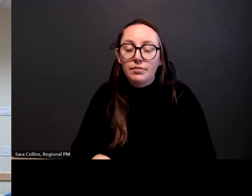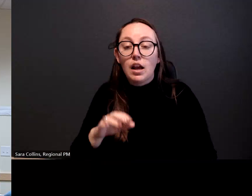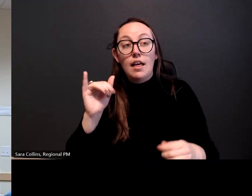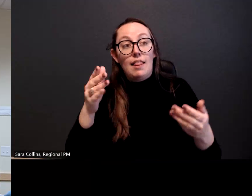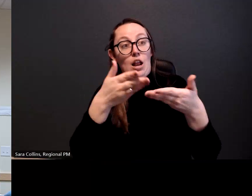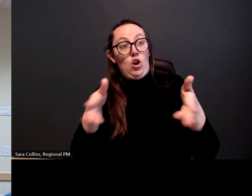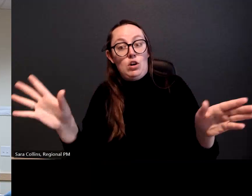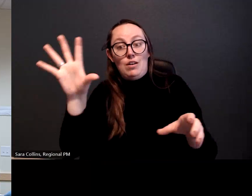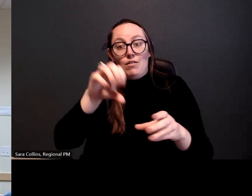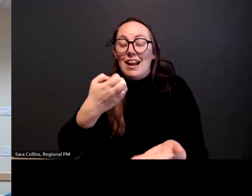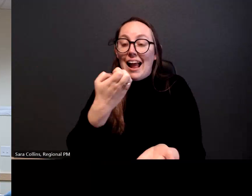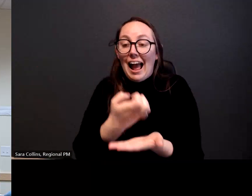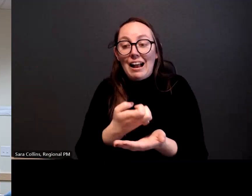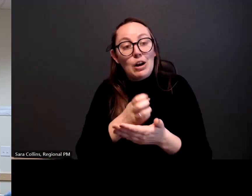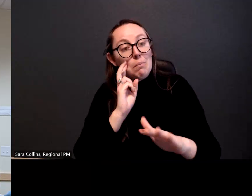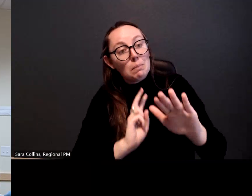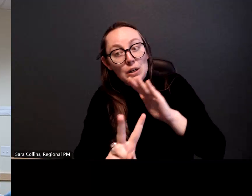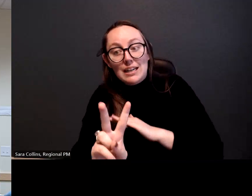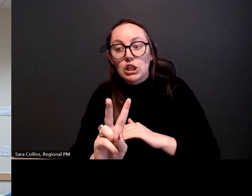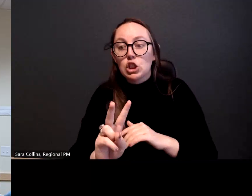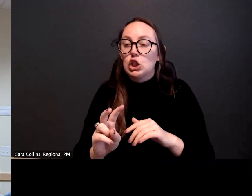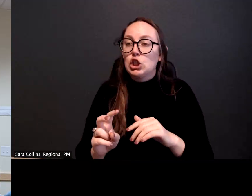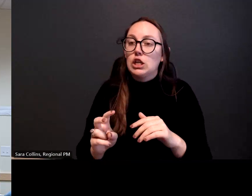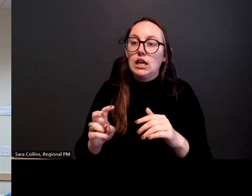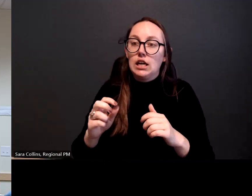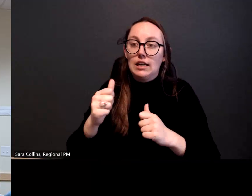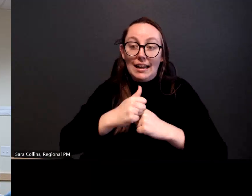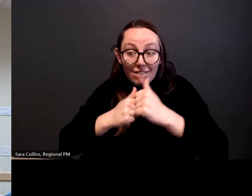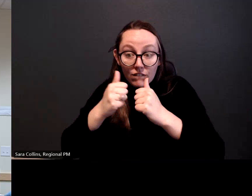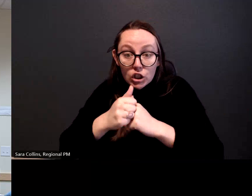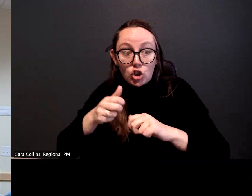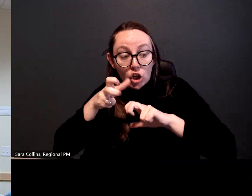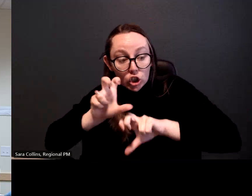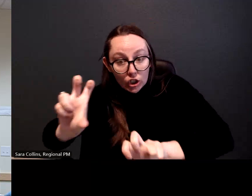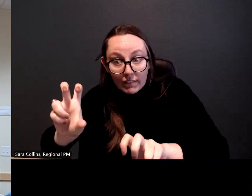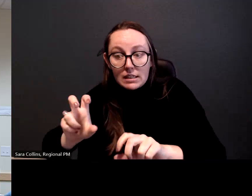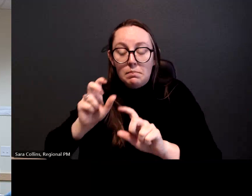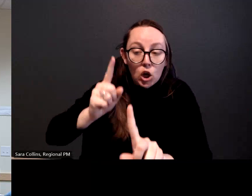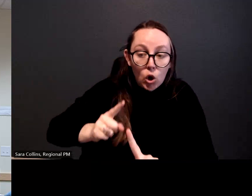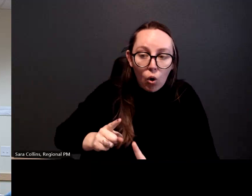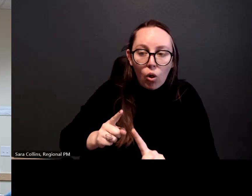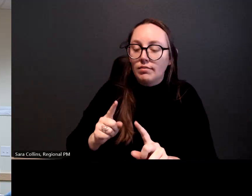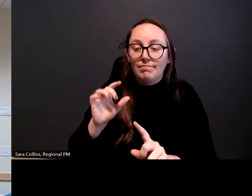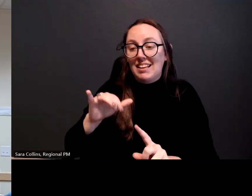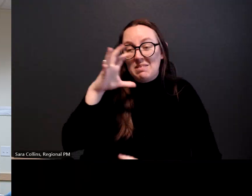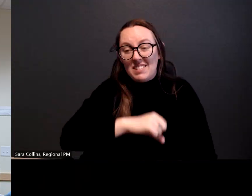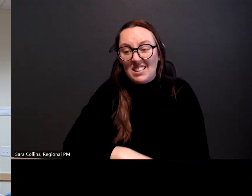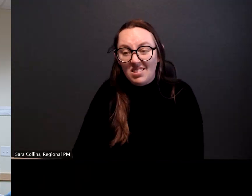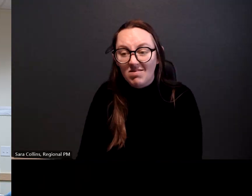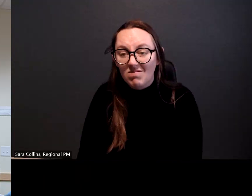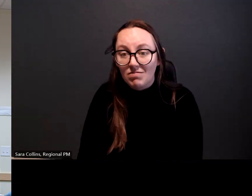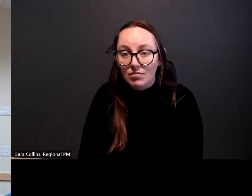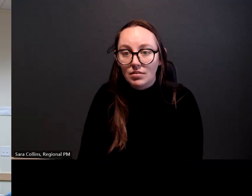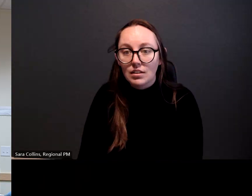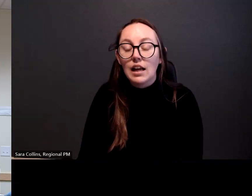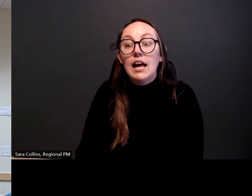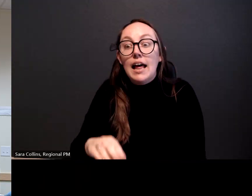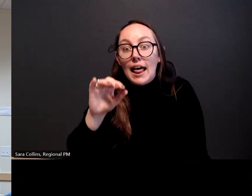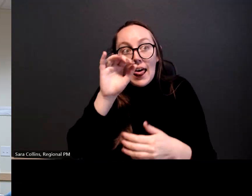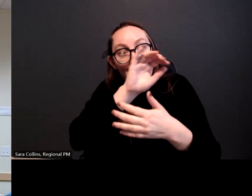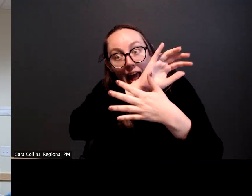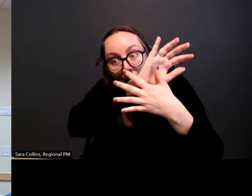determine infrastructure investments, goals, and objectives. That's not in here. That's prior to preparing a plan. So you've